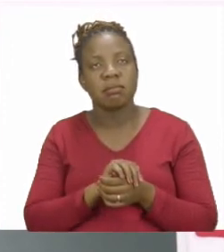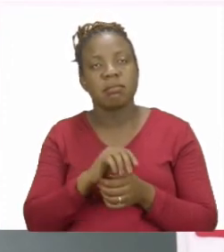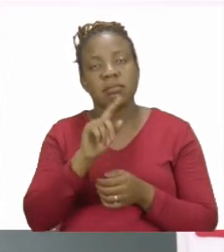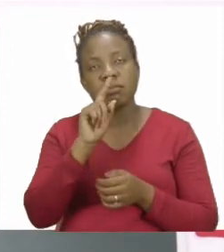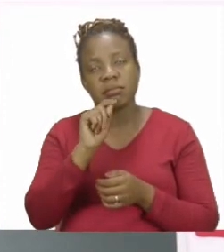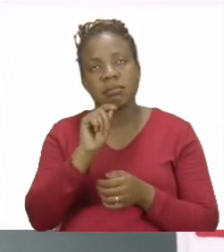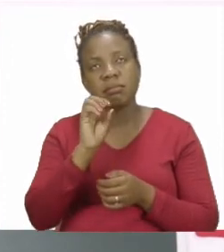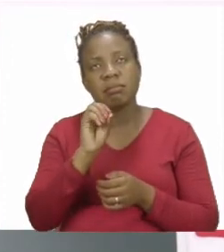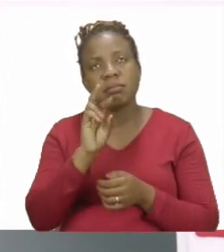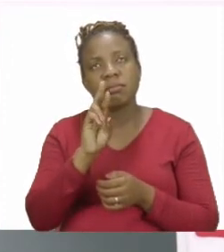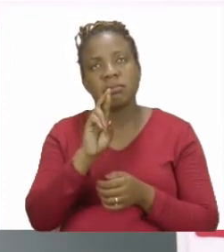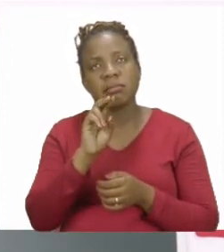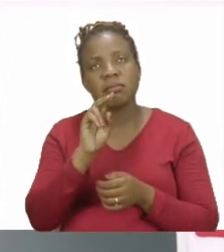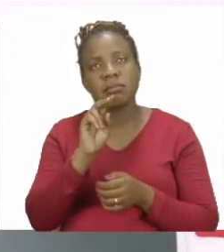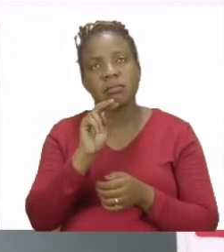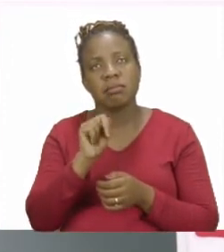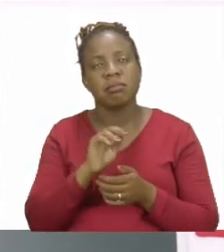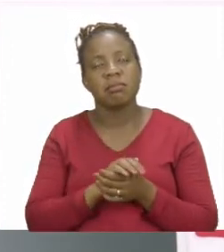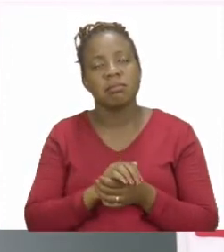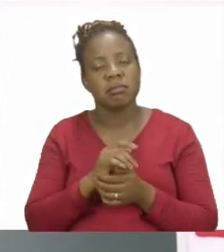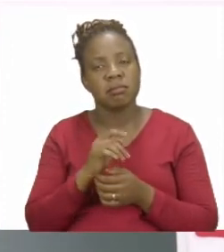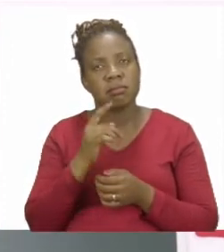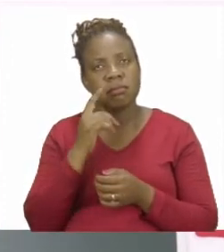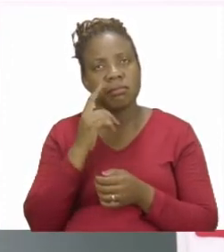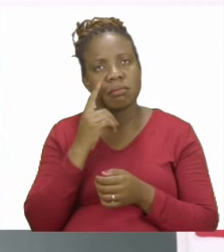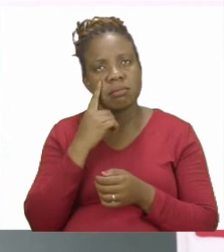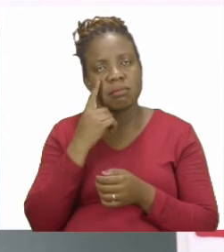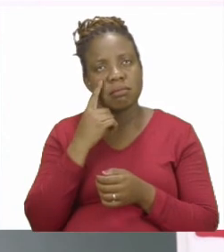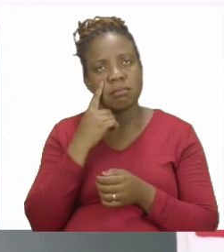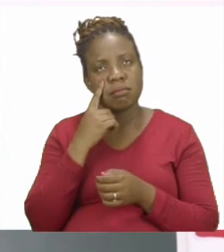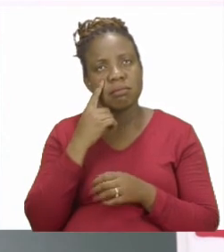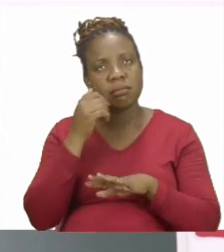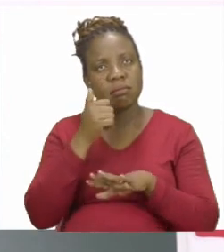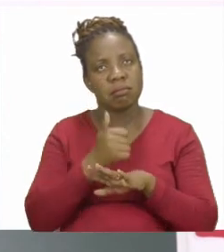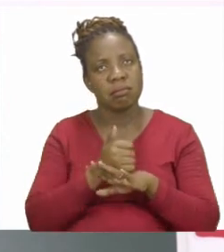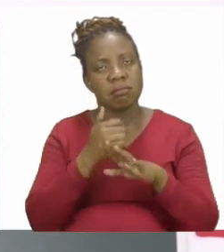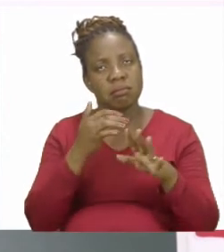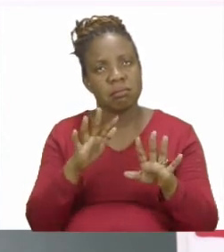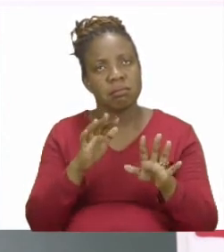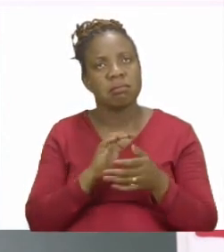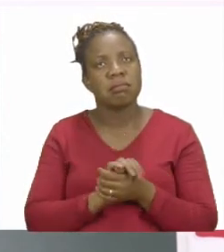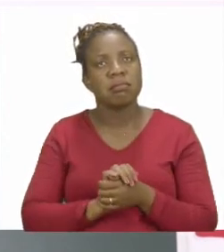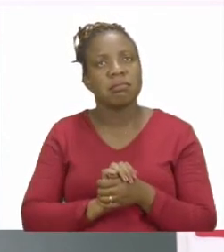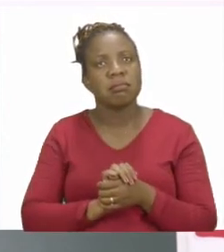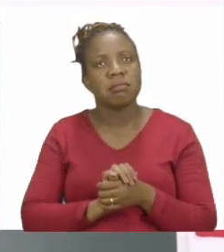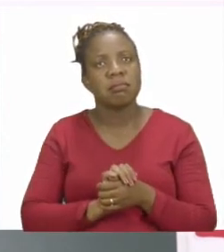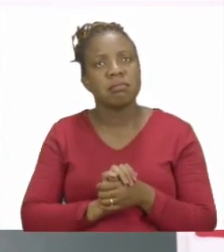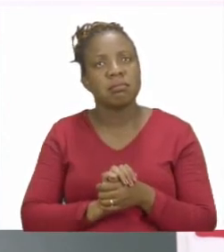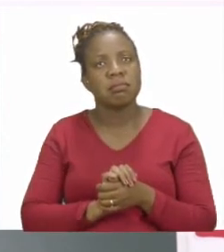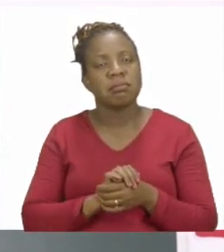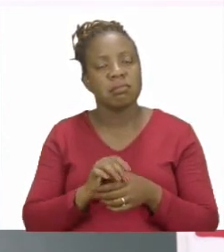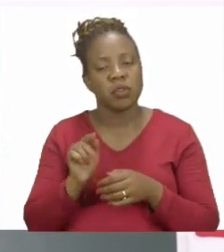I have found the word torn as well already, and I